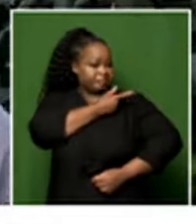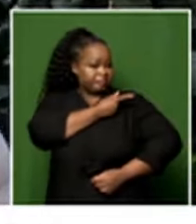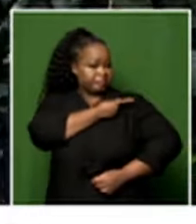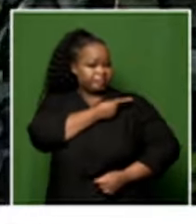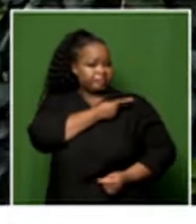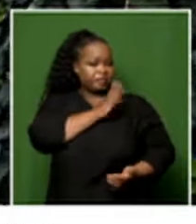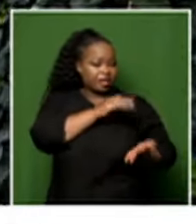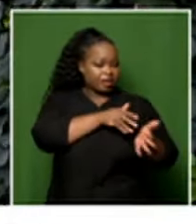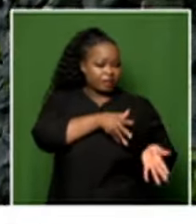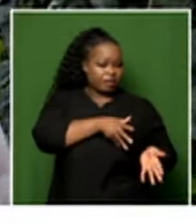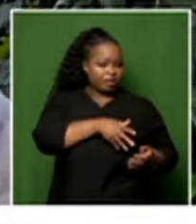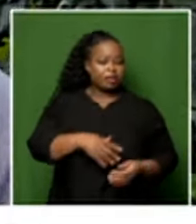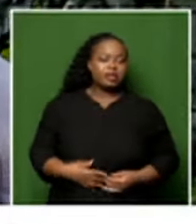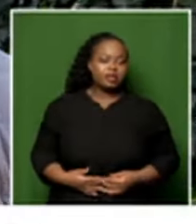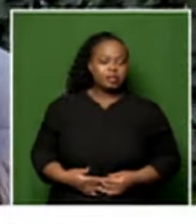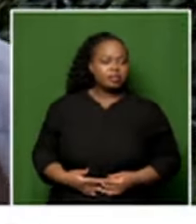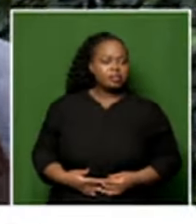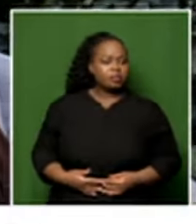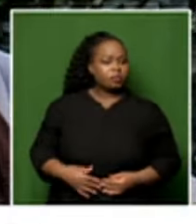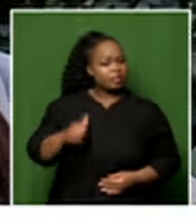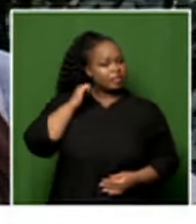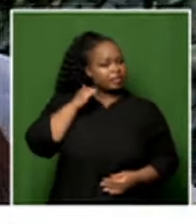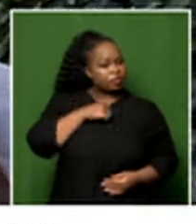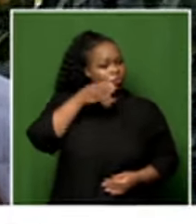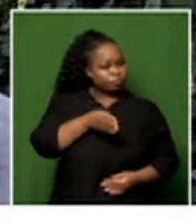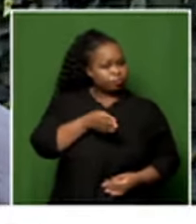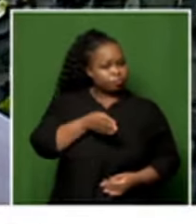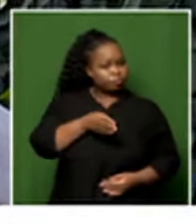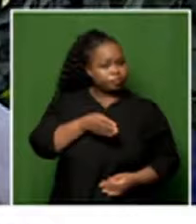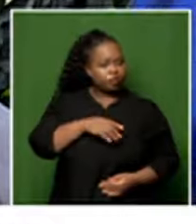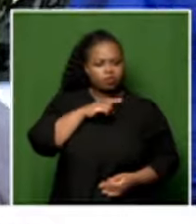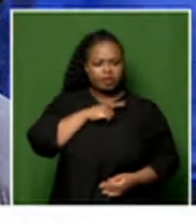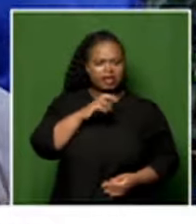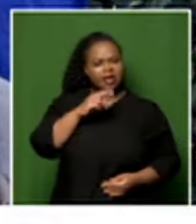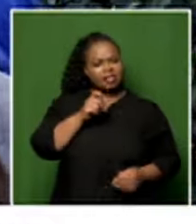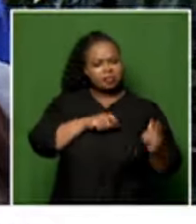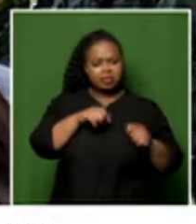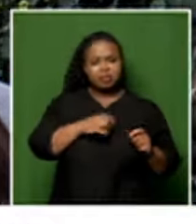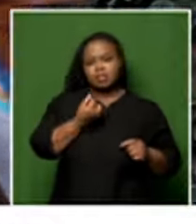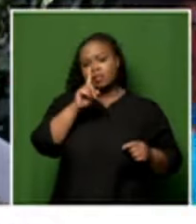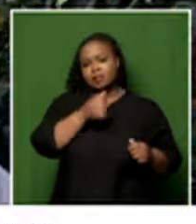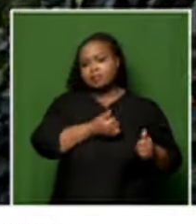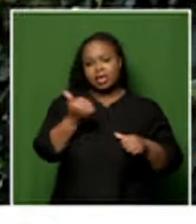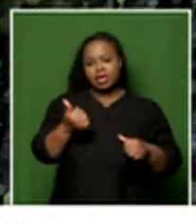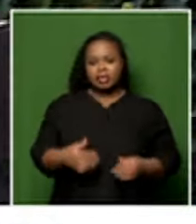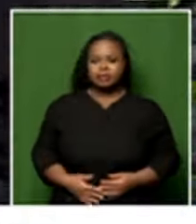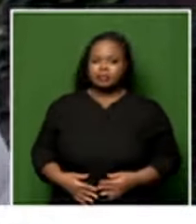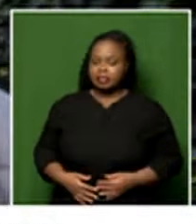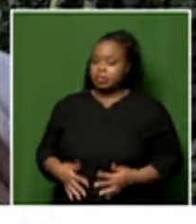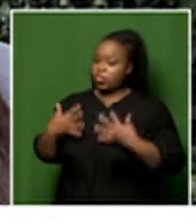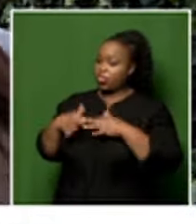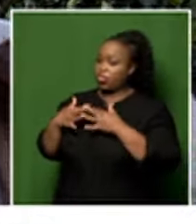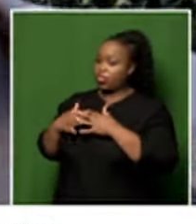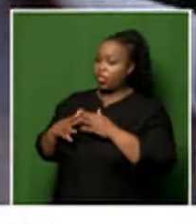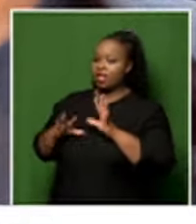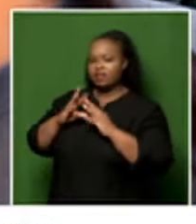Yes. Talk to us. Were you here yesterday? And I understand that there are some people who were turned away. Well, I believe there's a bit of chaos, but I